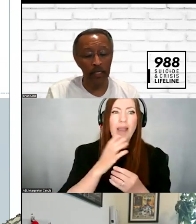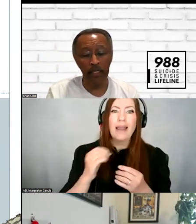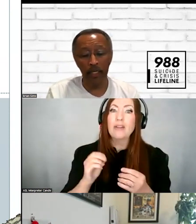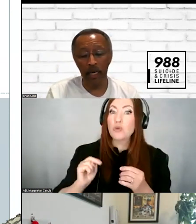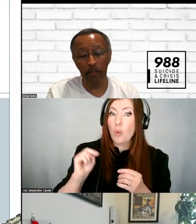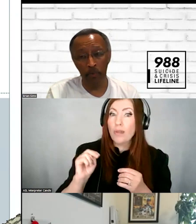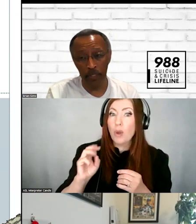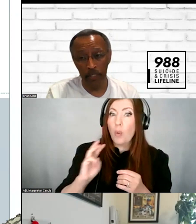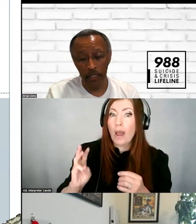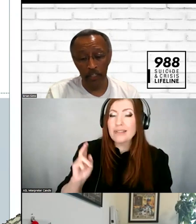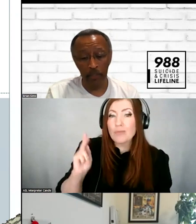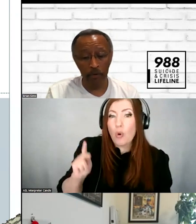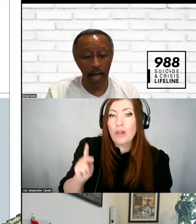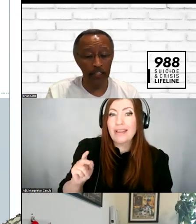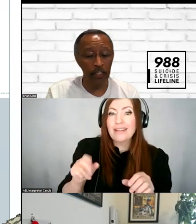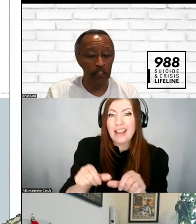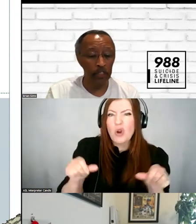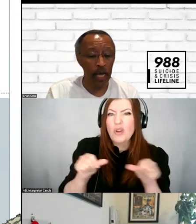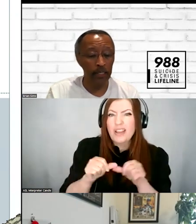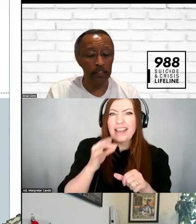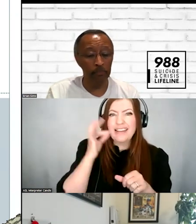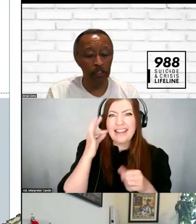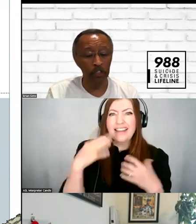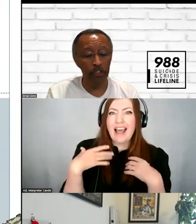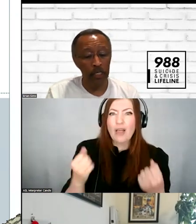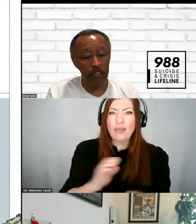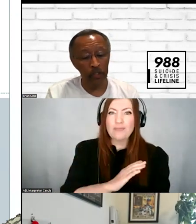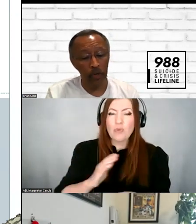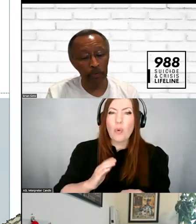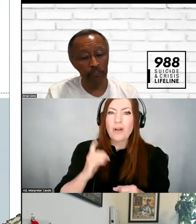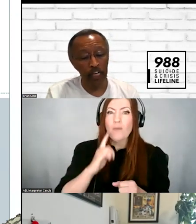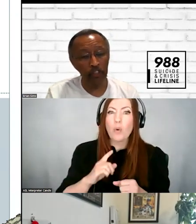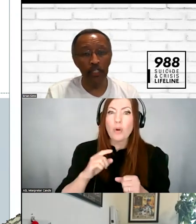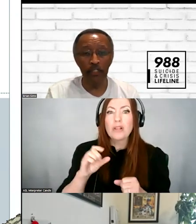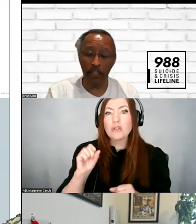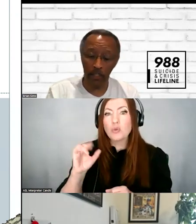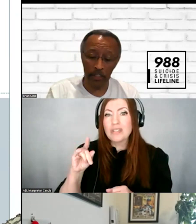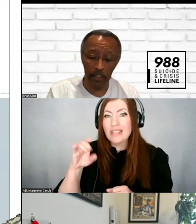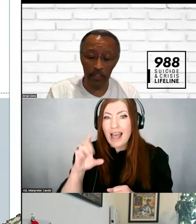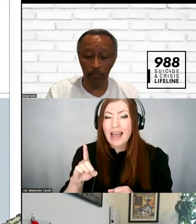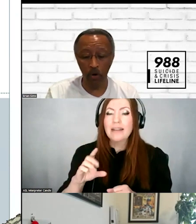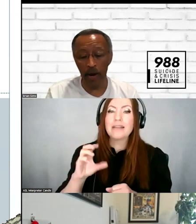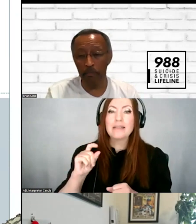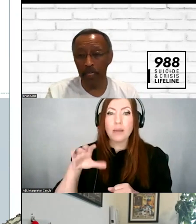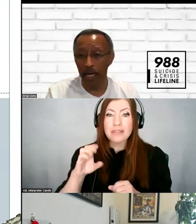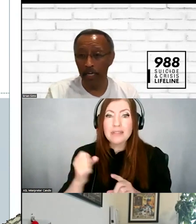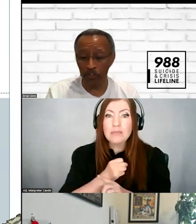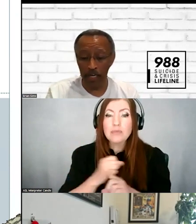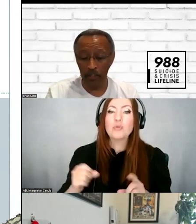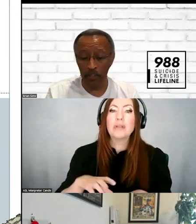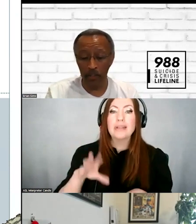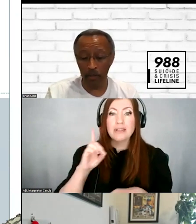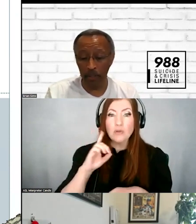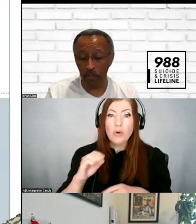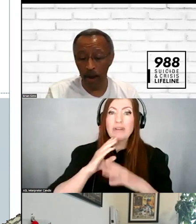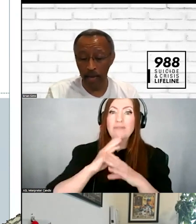Area Indian Health Board. And she provides suicide and substance use disorder prevention, technical assistance, programming, and training